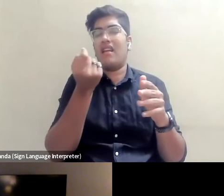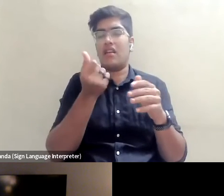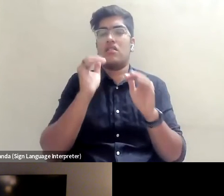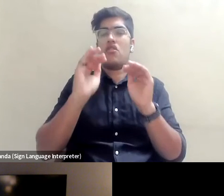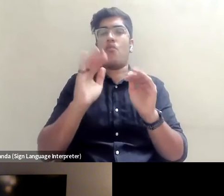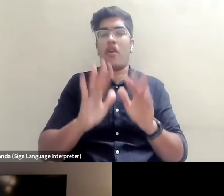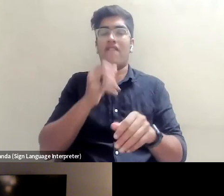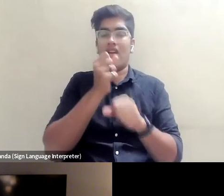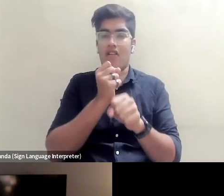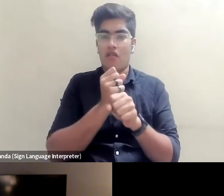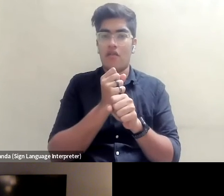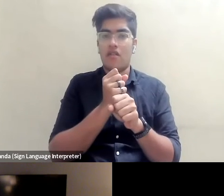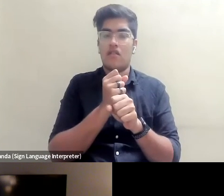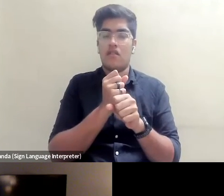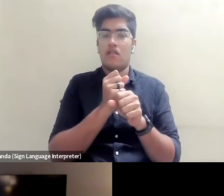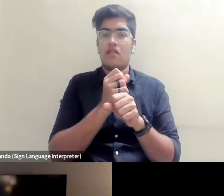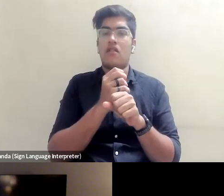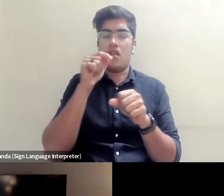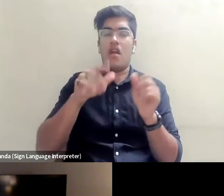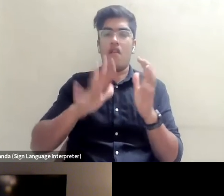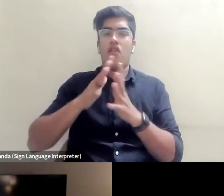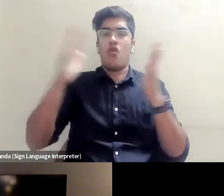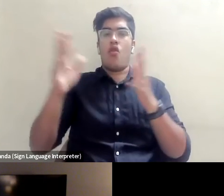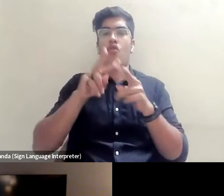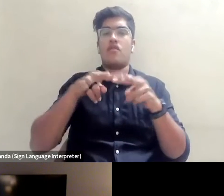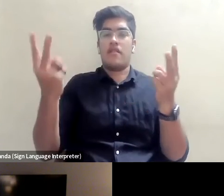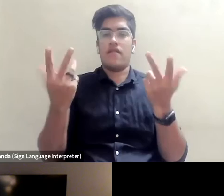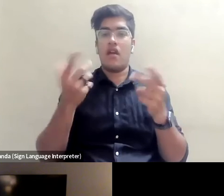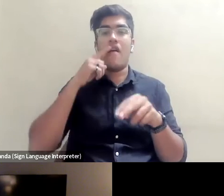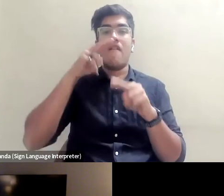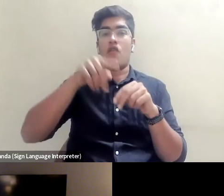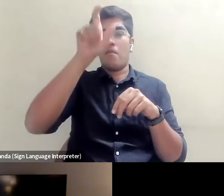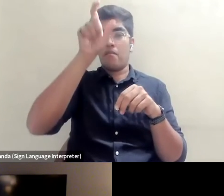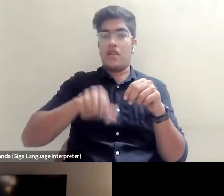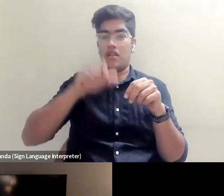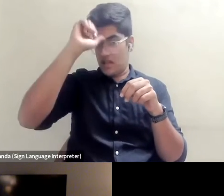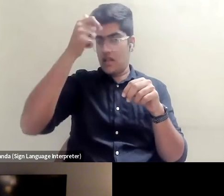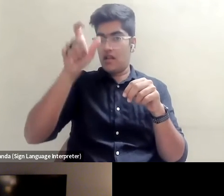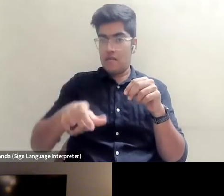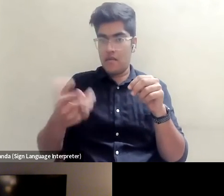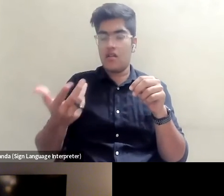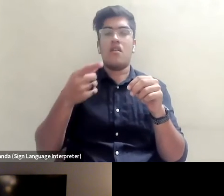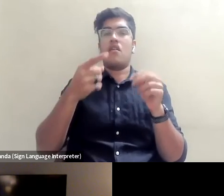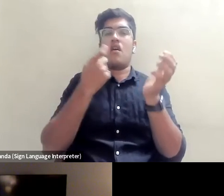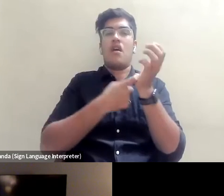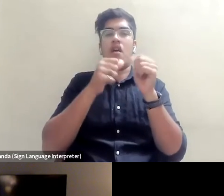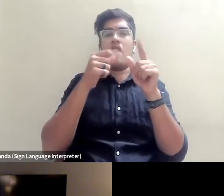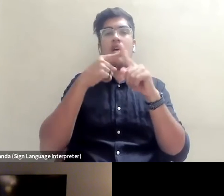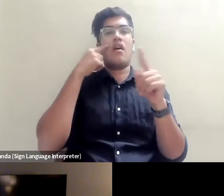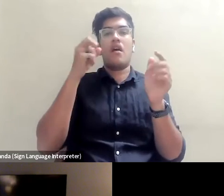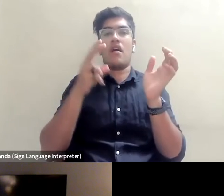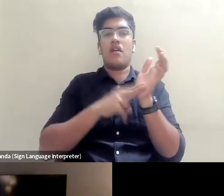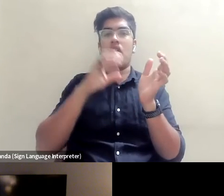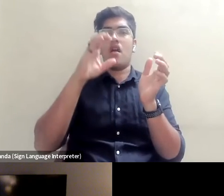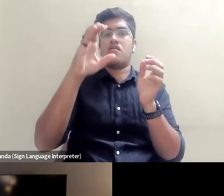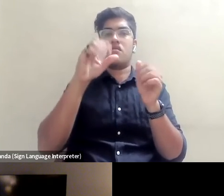the government, there was a very vast difference, because once you're stripped of your citizenship, you no longer have a ration card, you no longer have access to healthcare,